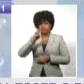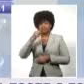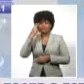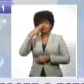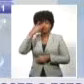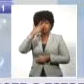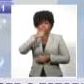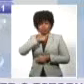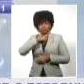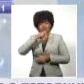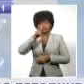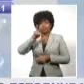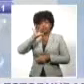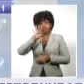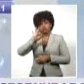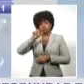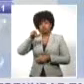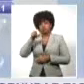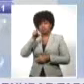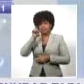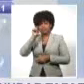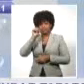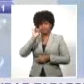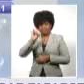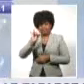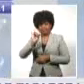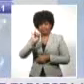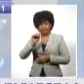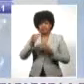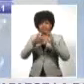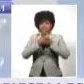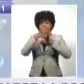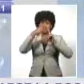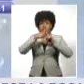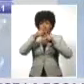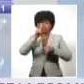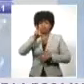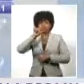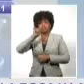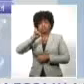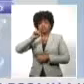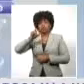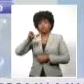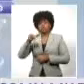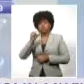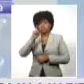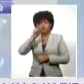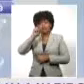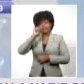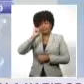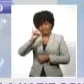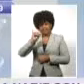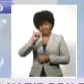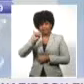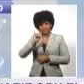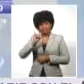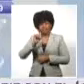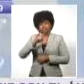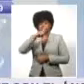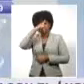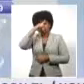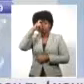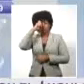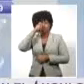Stands with the highest rate, with 47.6%. Havana is at the second